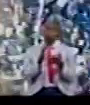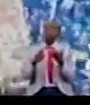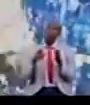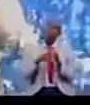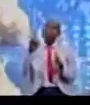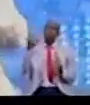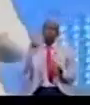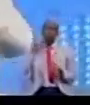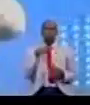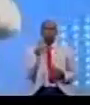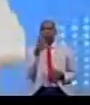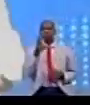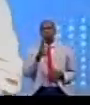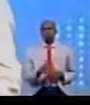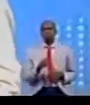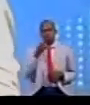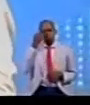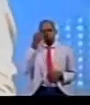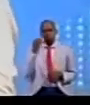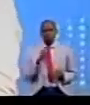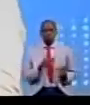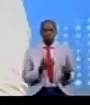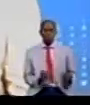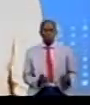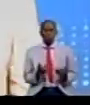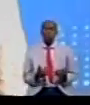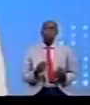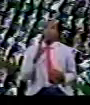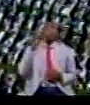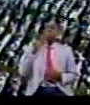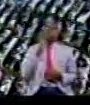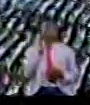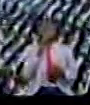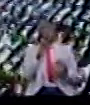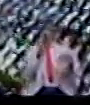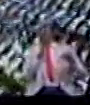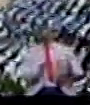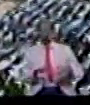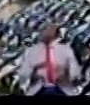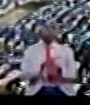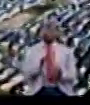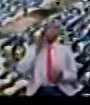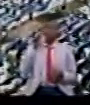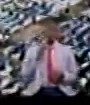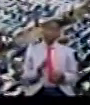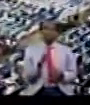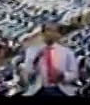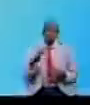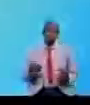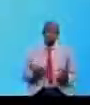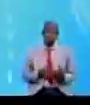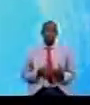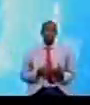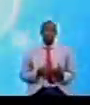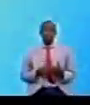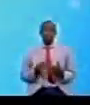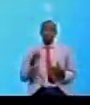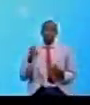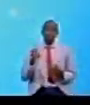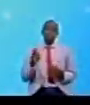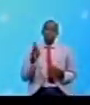What they are counting. It's the days to the grave. As God touched Ezekiah,